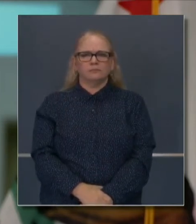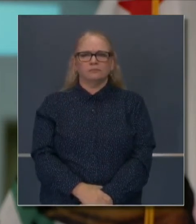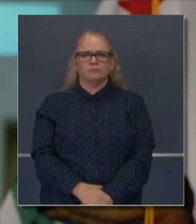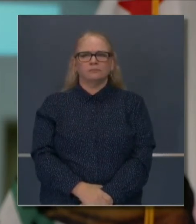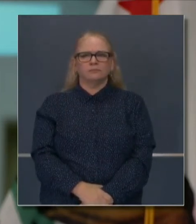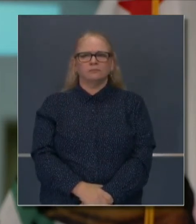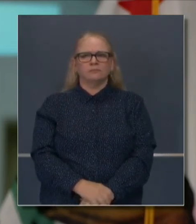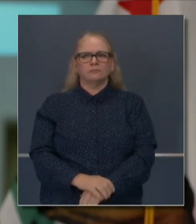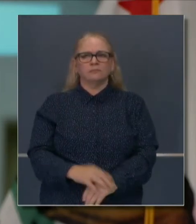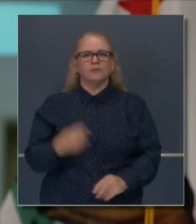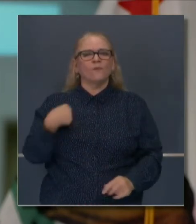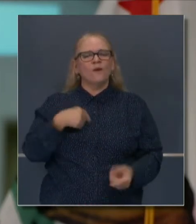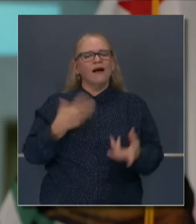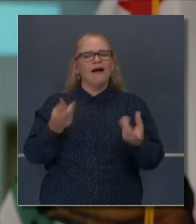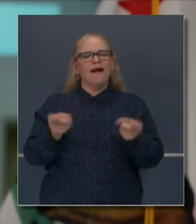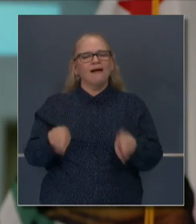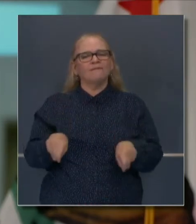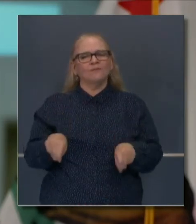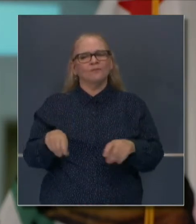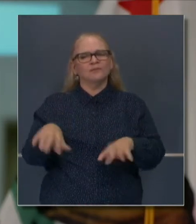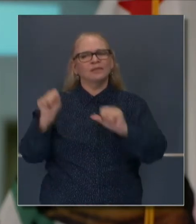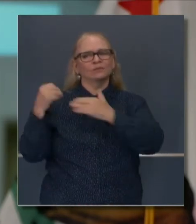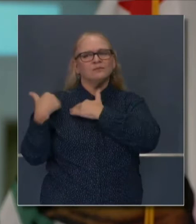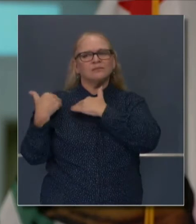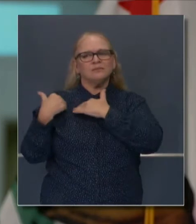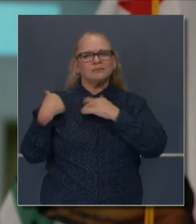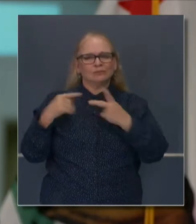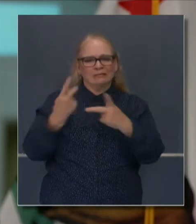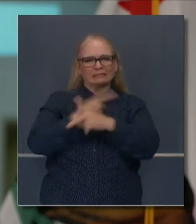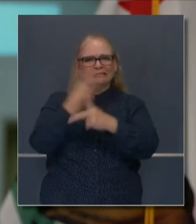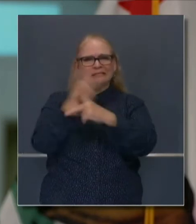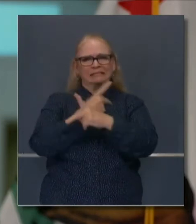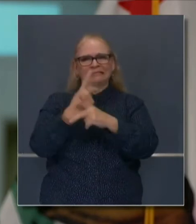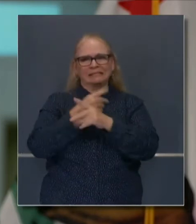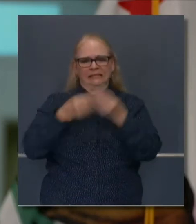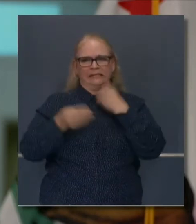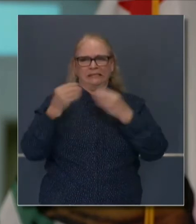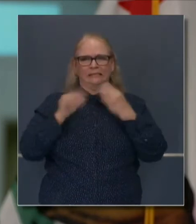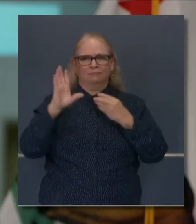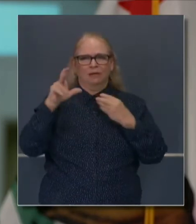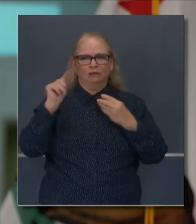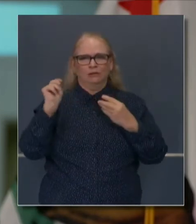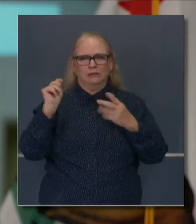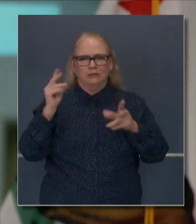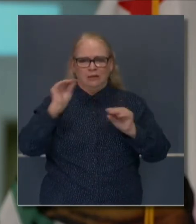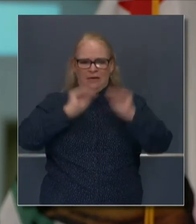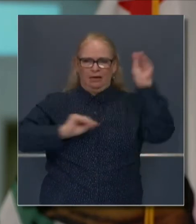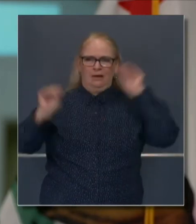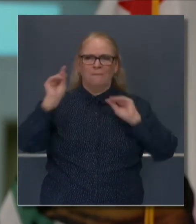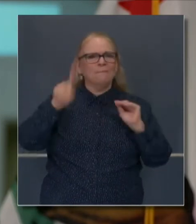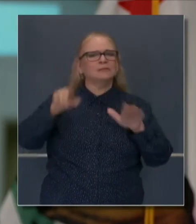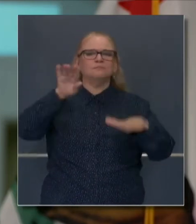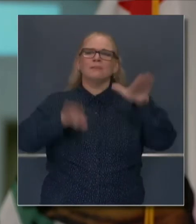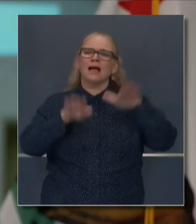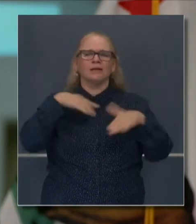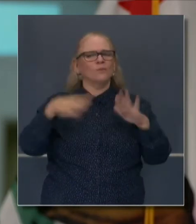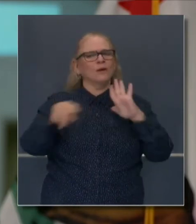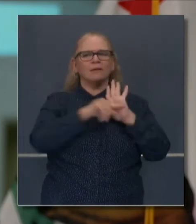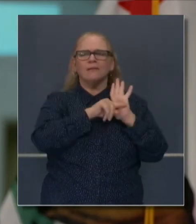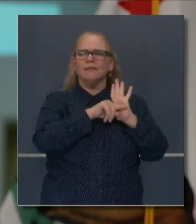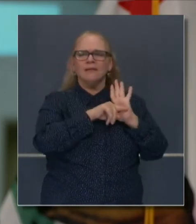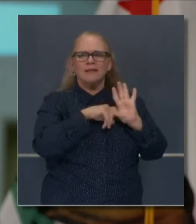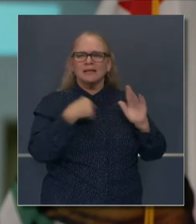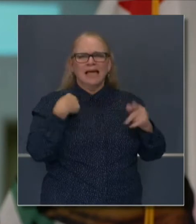have responsibility, accountability, legal obligation to balance our budget. And we did so with hope and expectation that the federal government